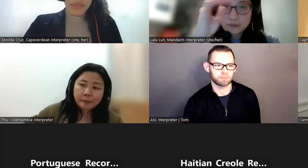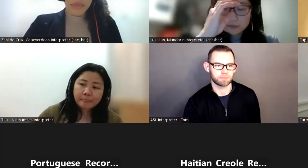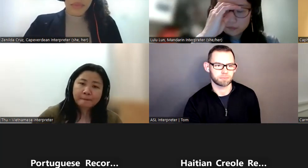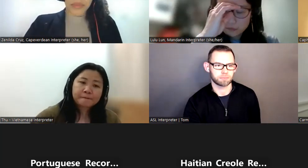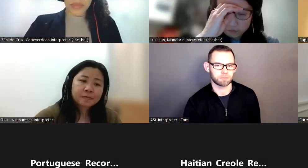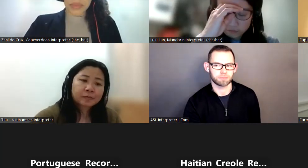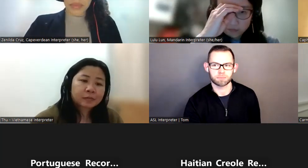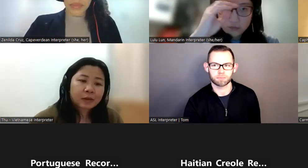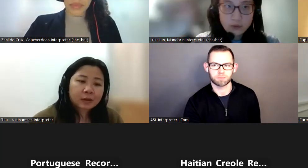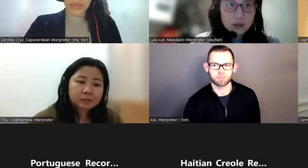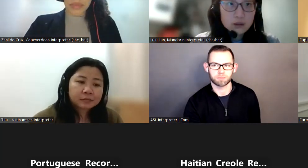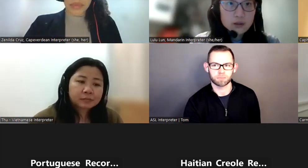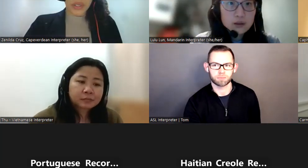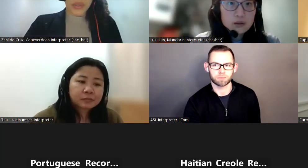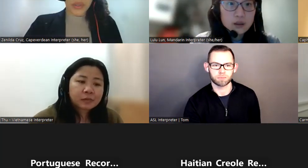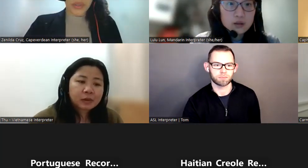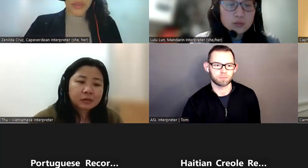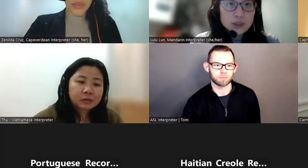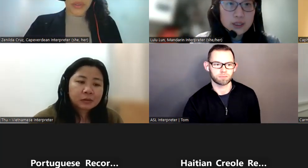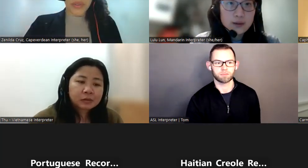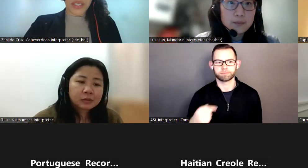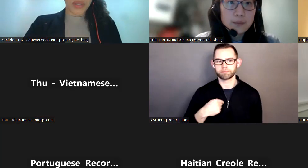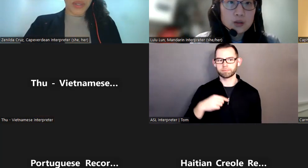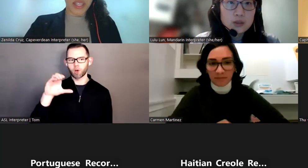I don't see any other hands raised.